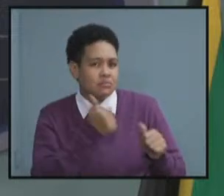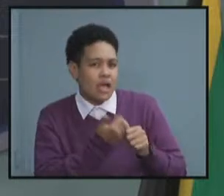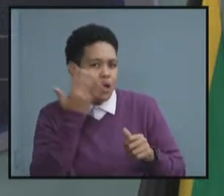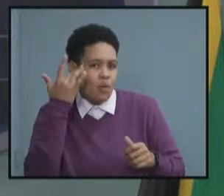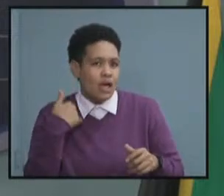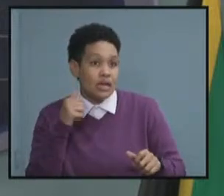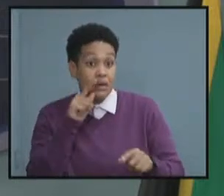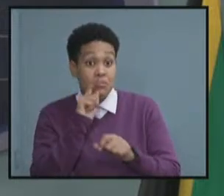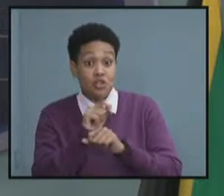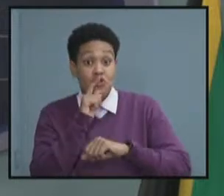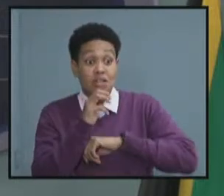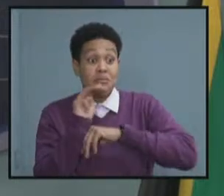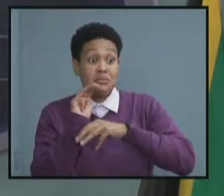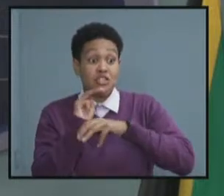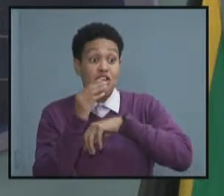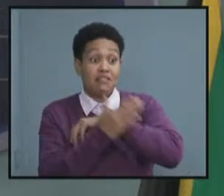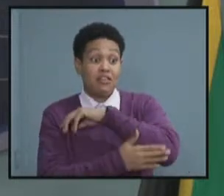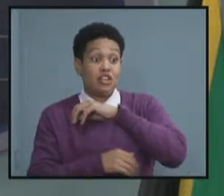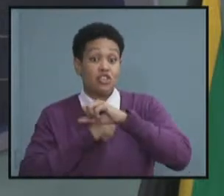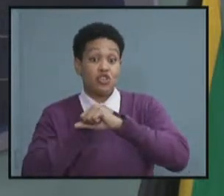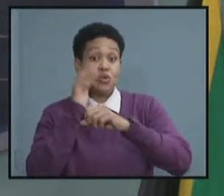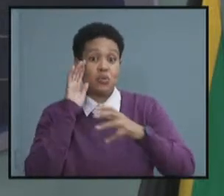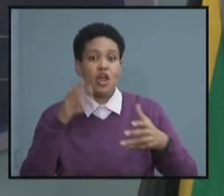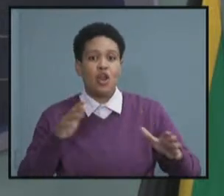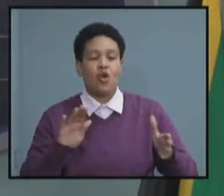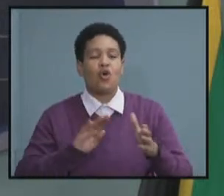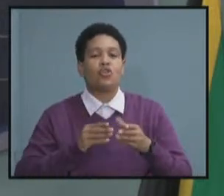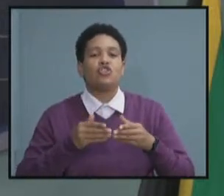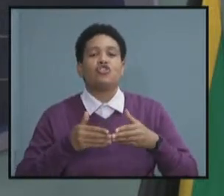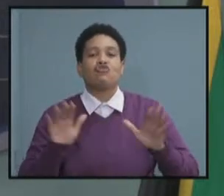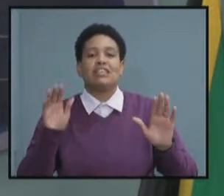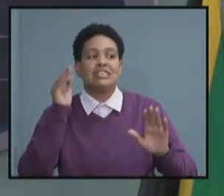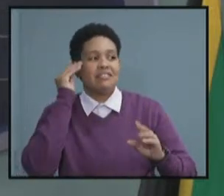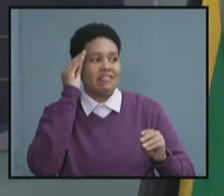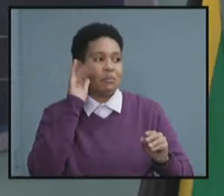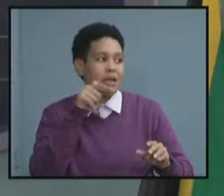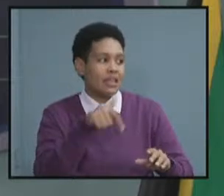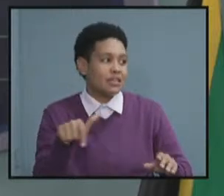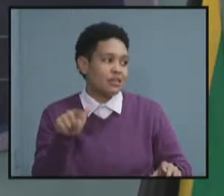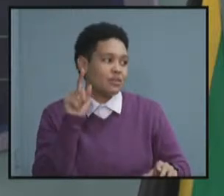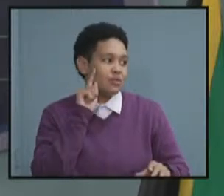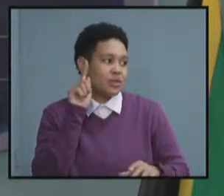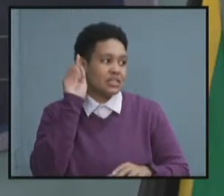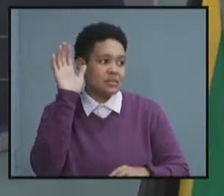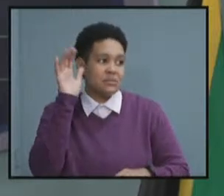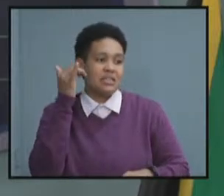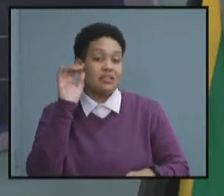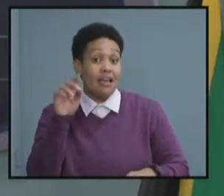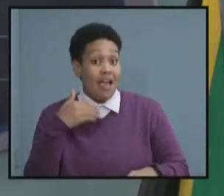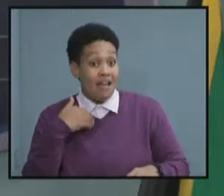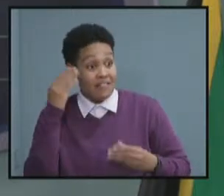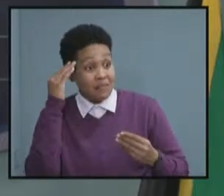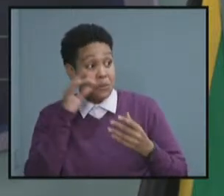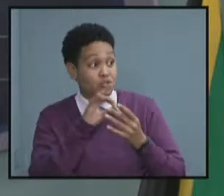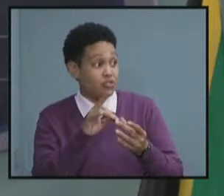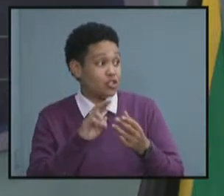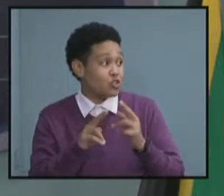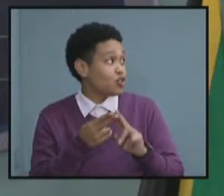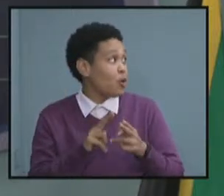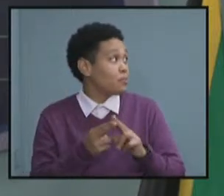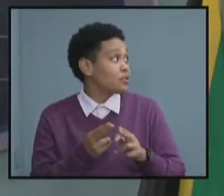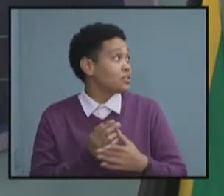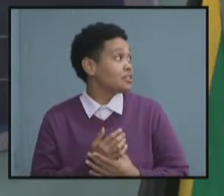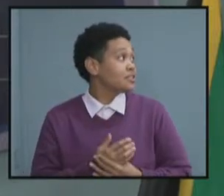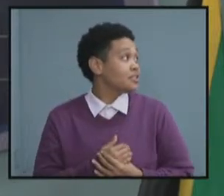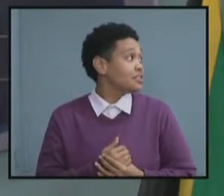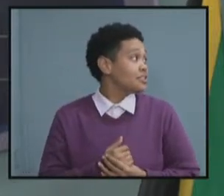the Minister of National Security will allow the release of the information by this week? Because PICA does have the information on the numbers. Thank you, Ms.